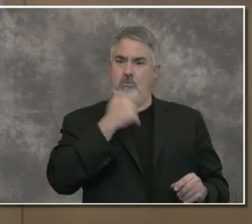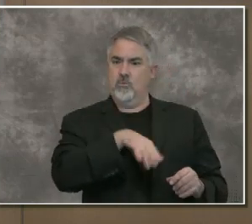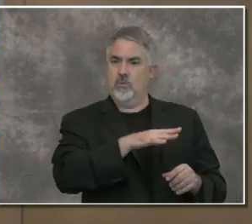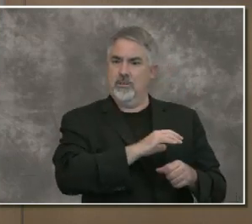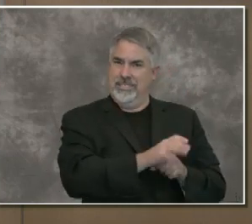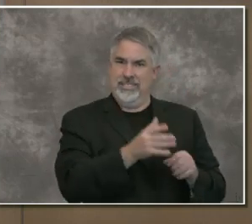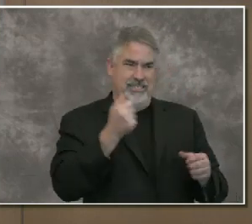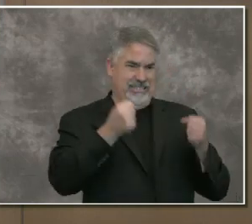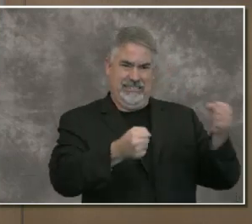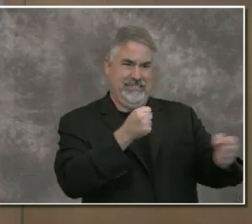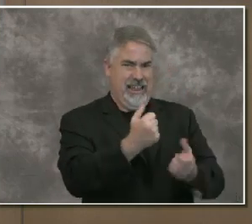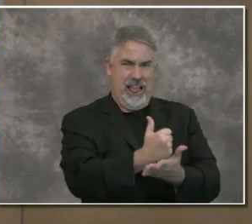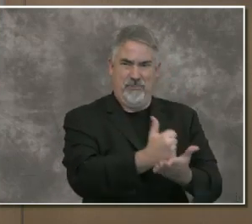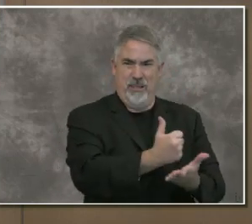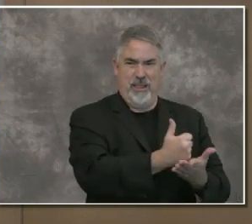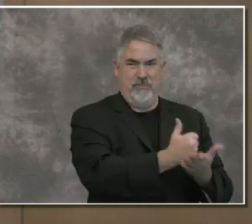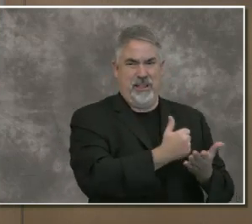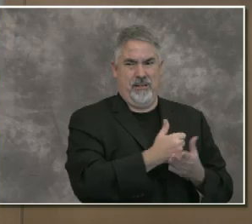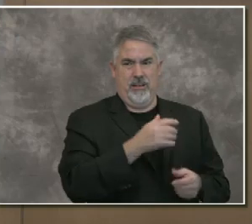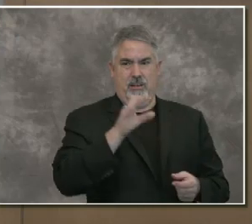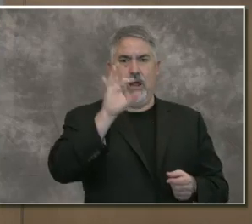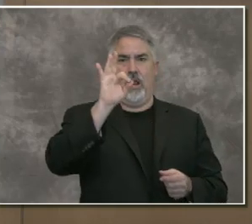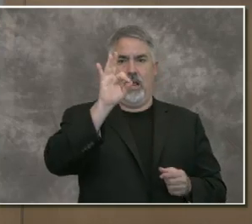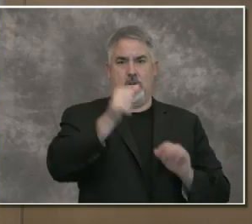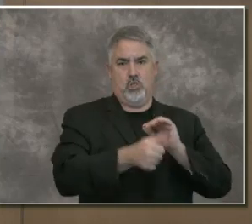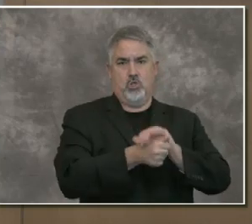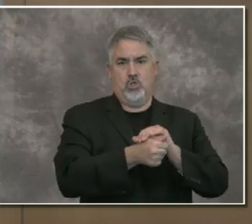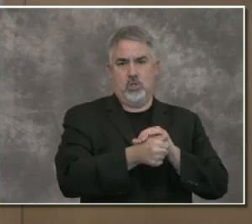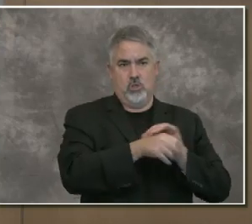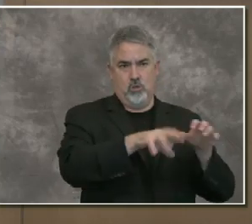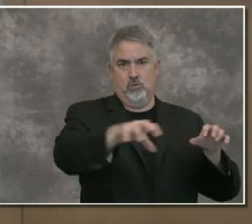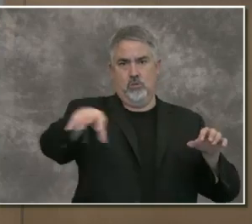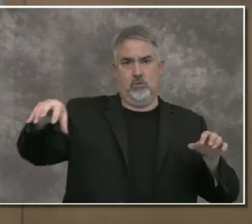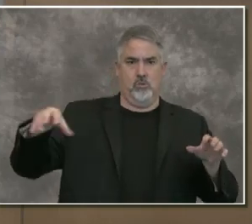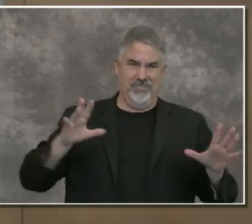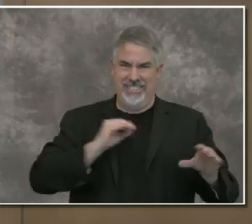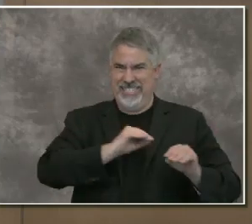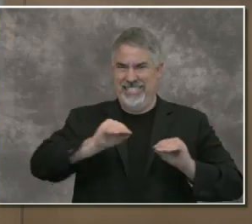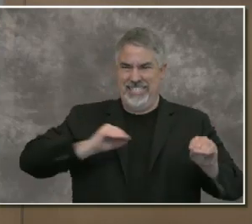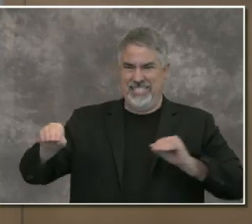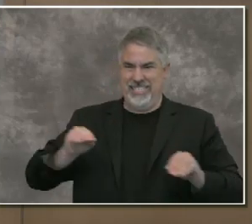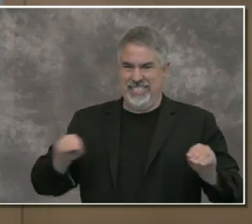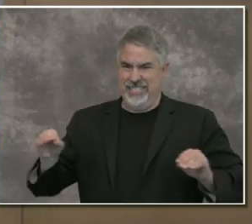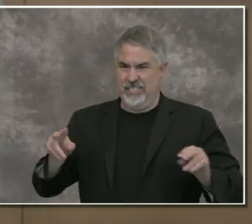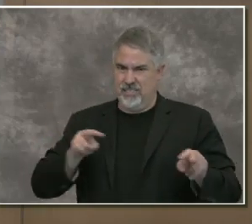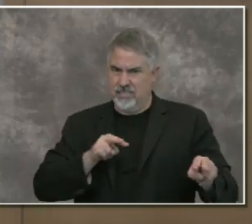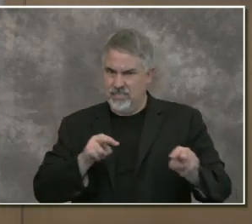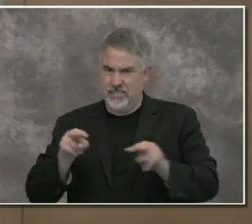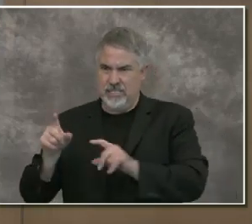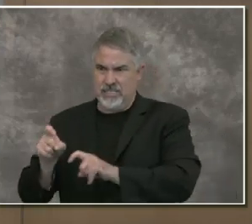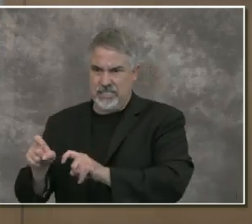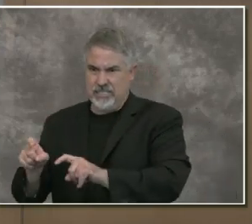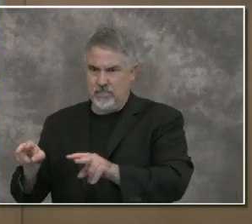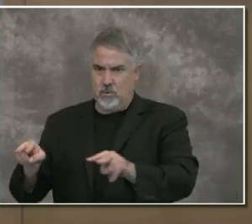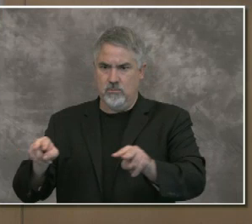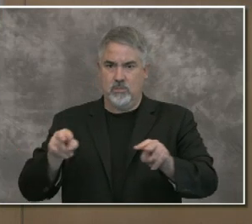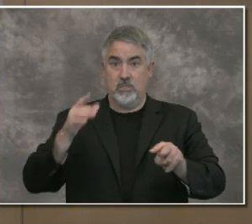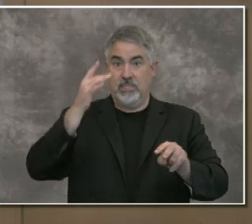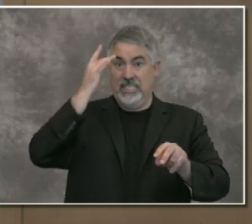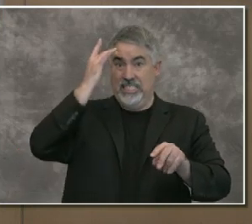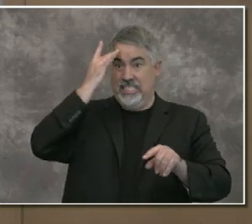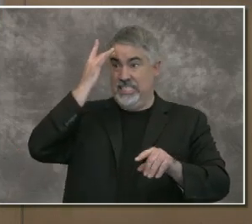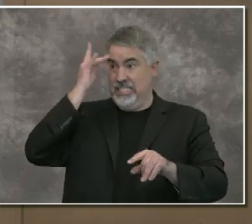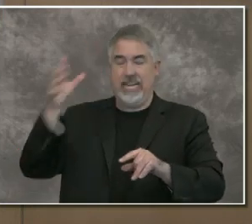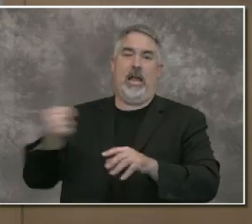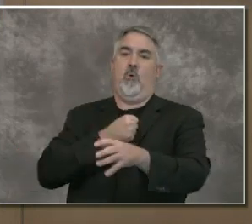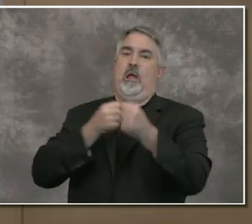9 of them, to daily look and assess for symptoms and immediately get those individuals out of that environment, get them into a public